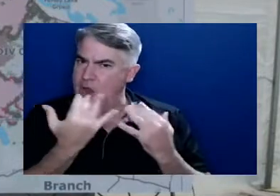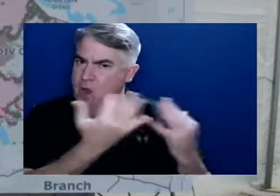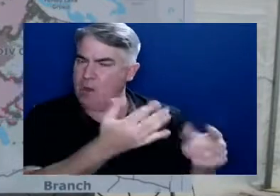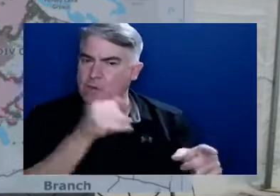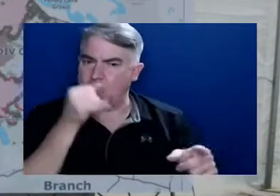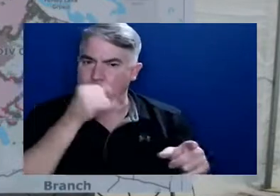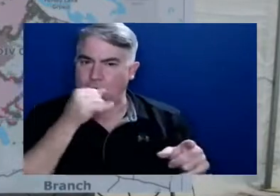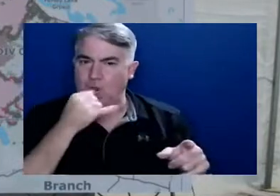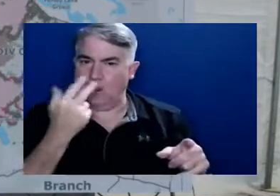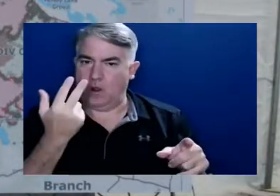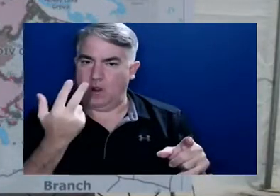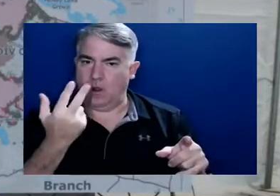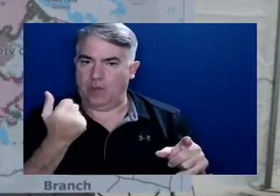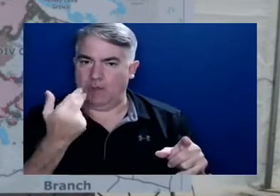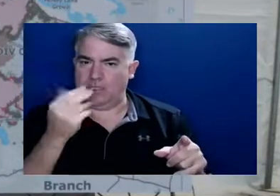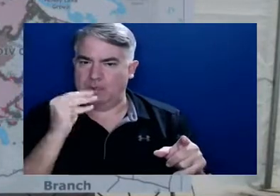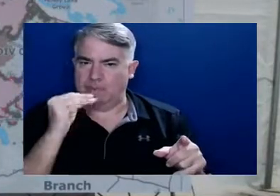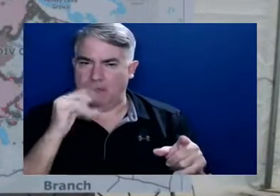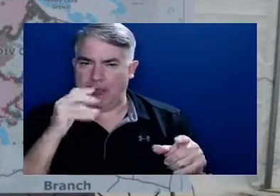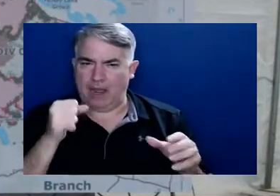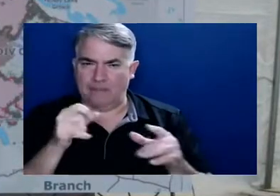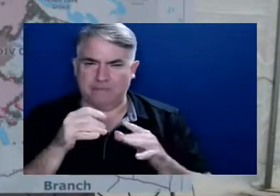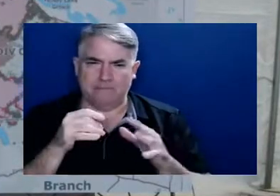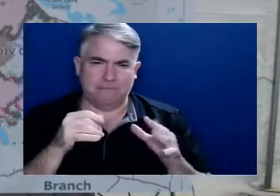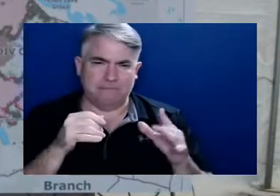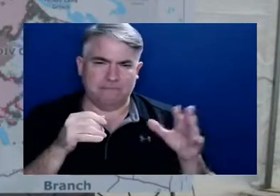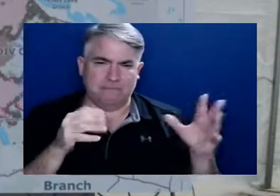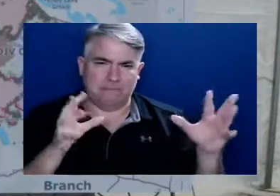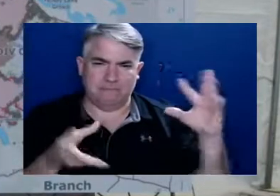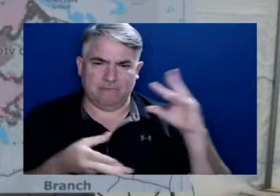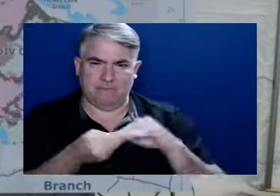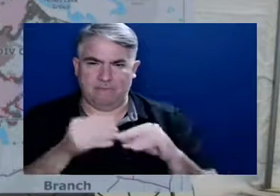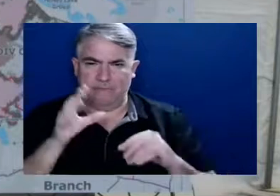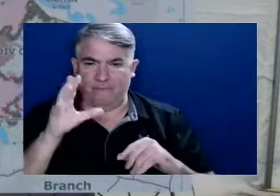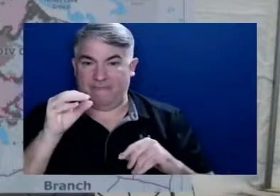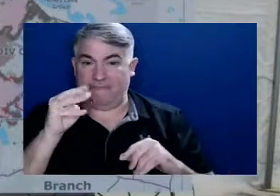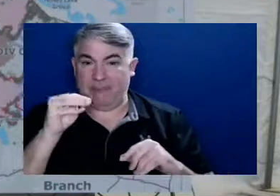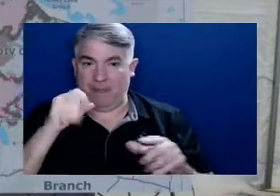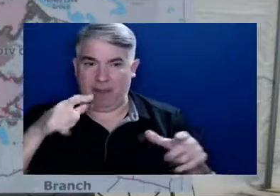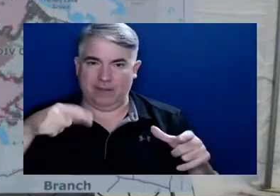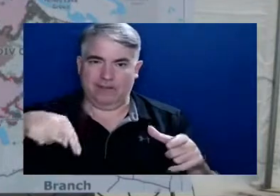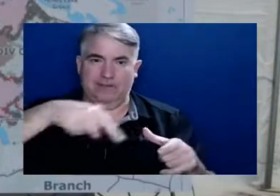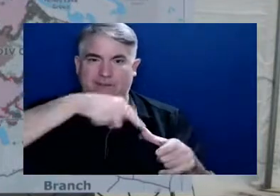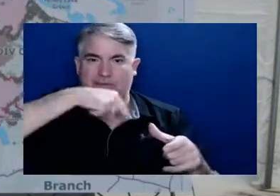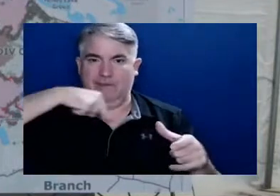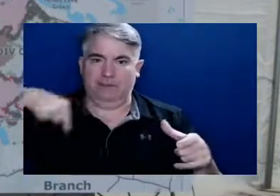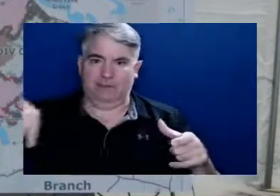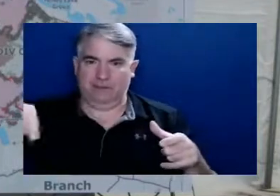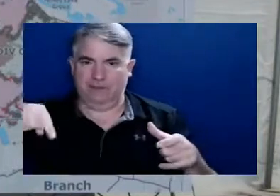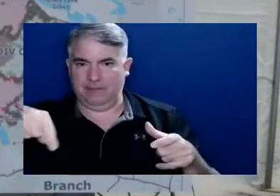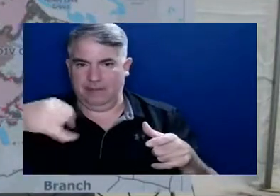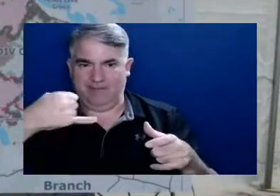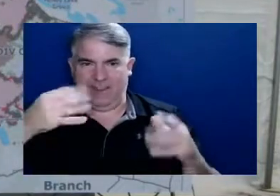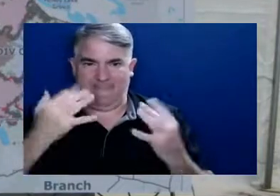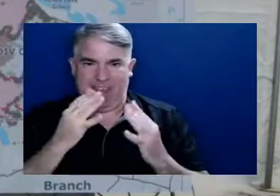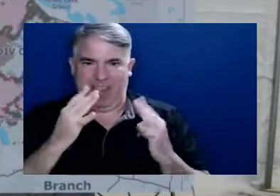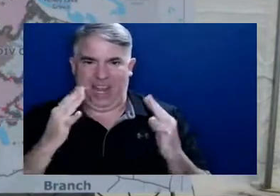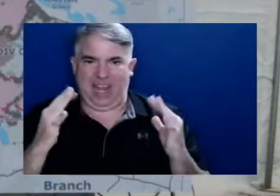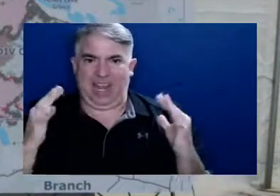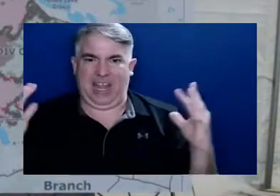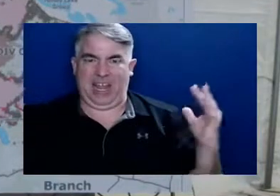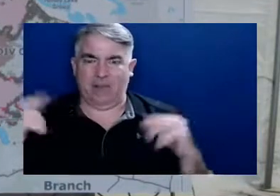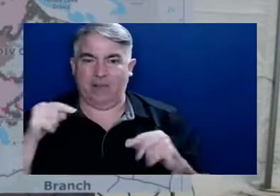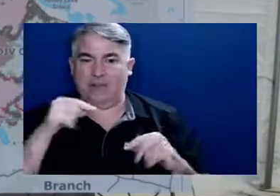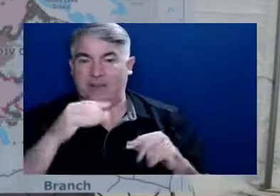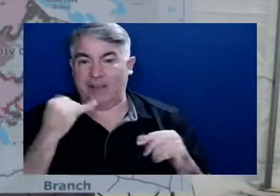puts about 50 miles of new fire line for us to take care of. Currently, from the Hat Creek area to Highway 44 near the